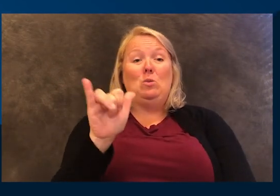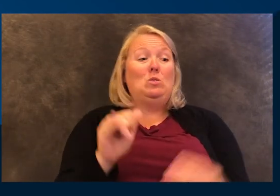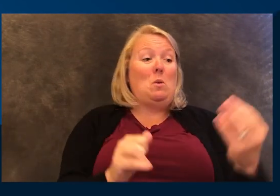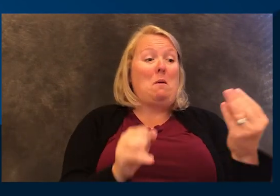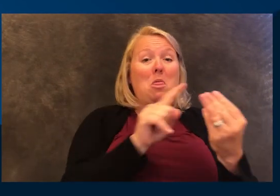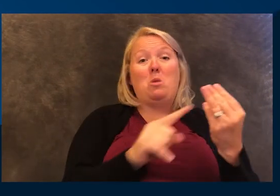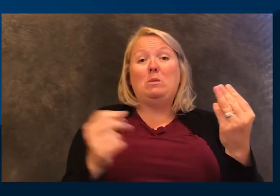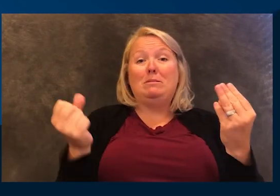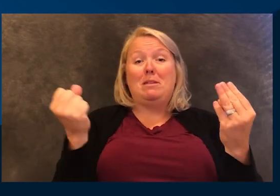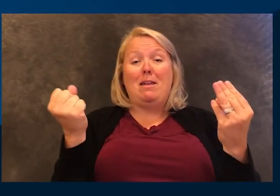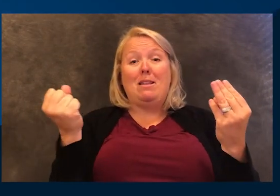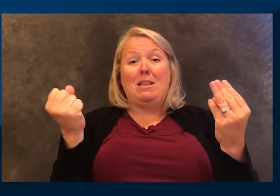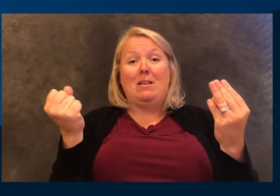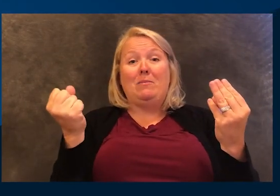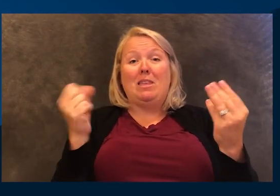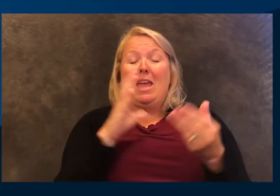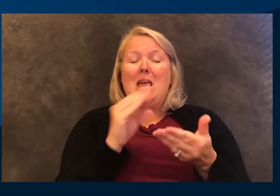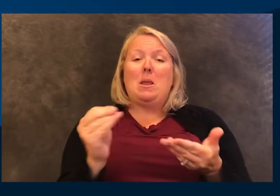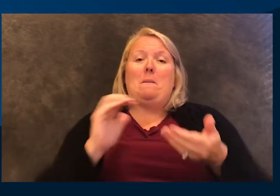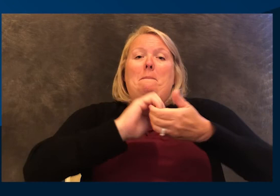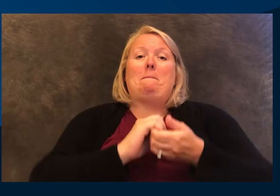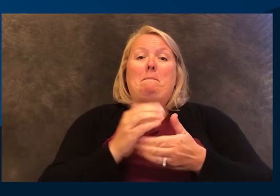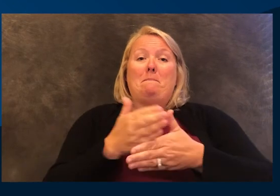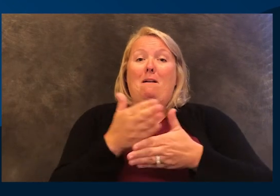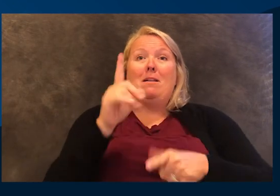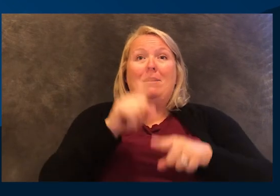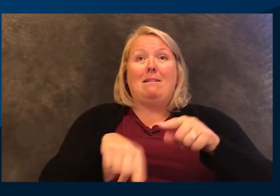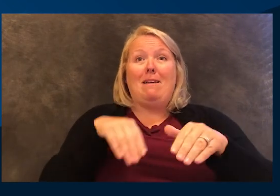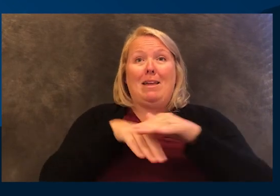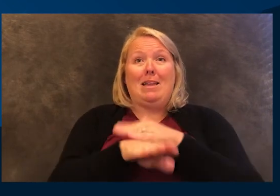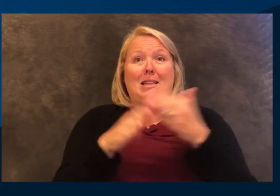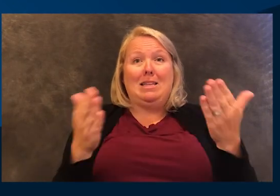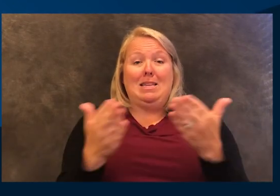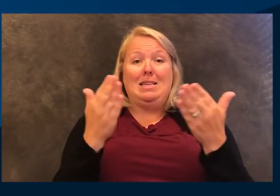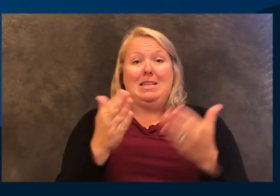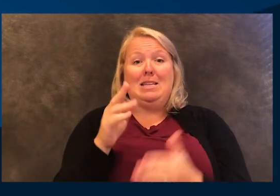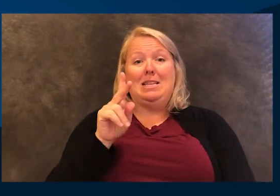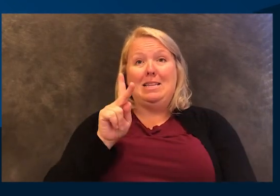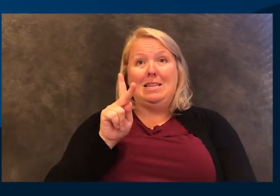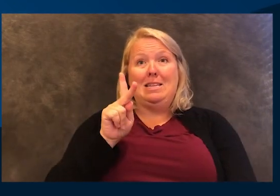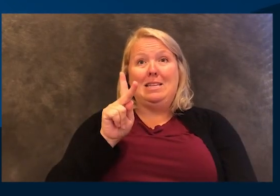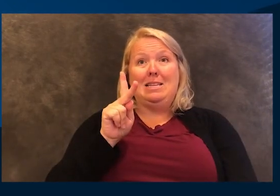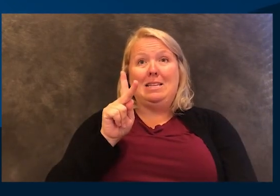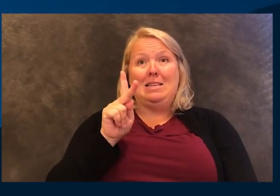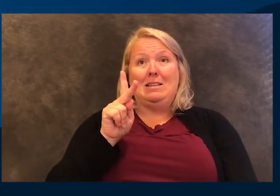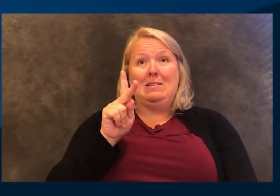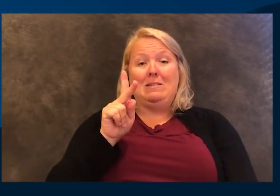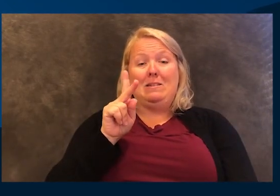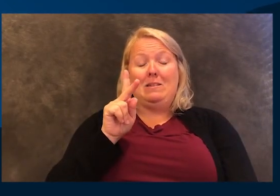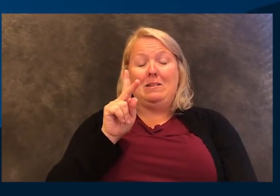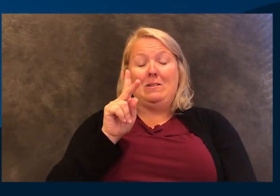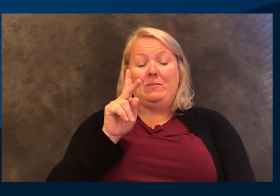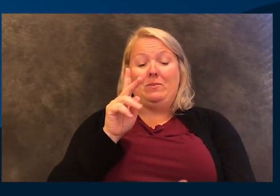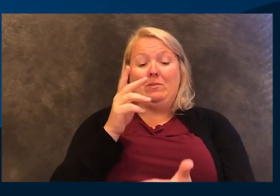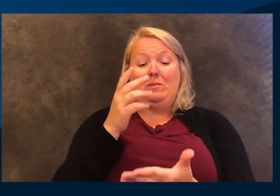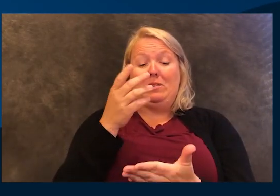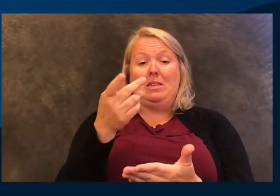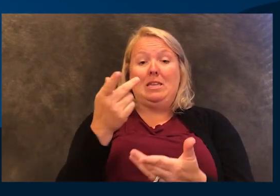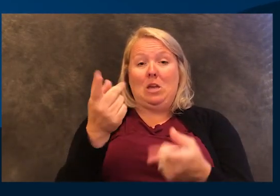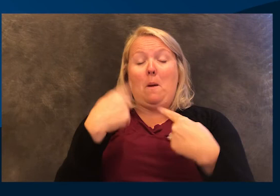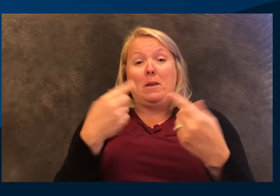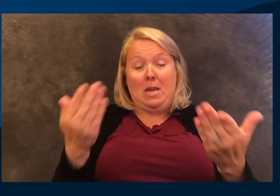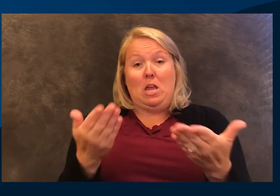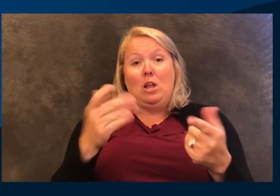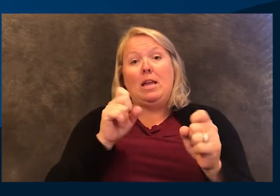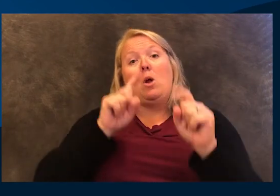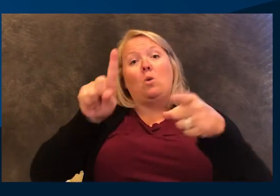key partnerships are in place when patients are unable to come into the clinic for their vaccine, will come to their home, and that's through the Huron